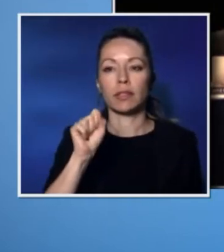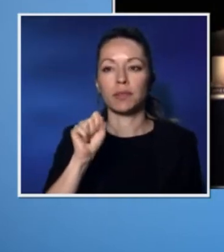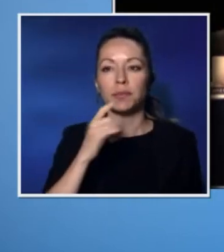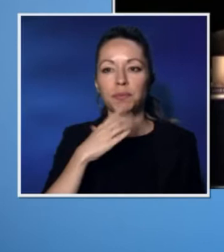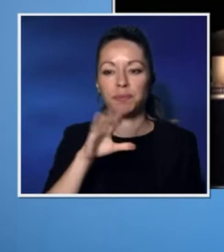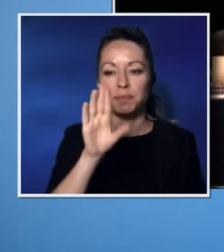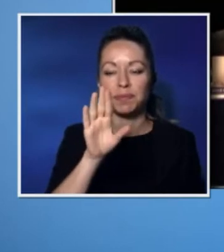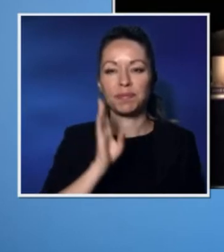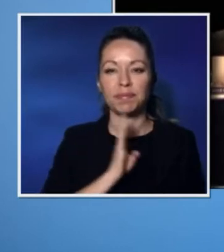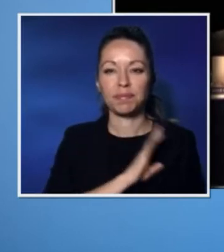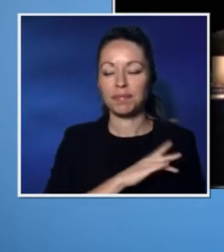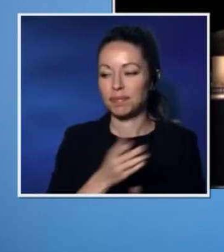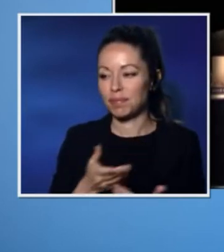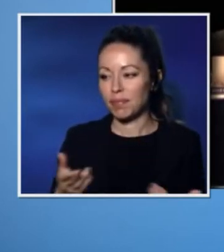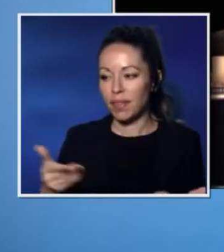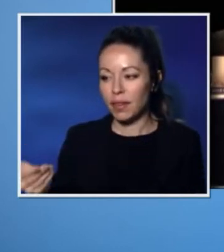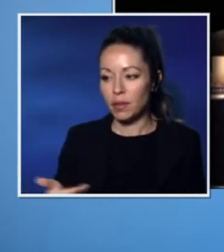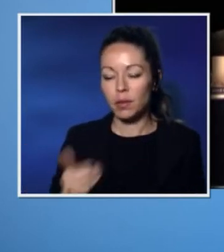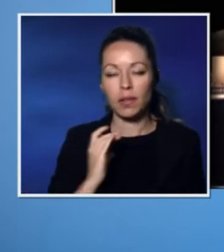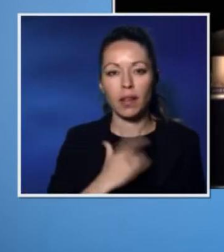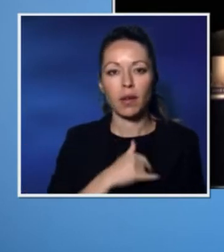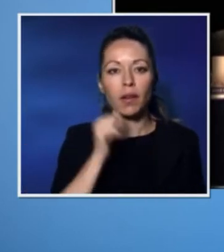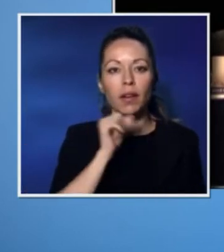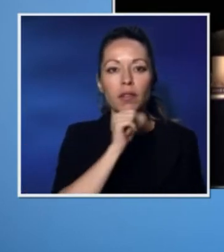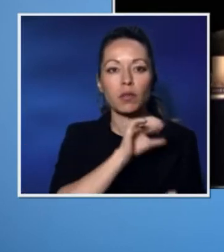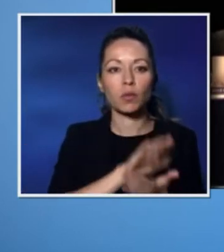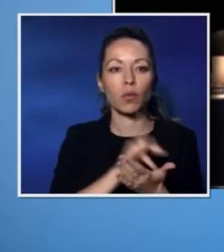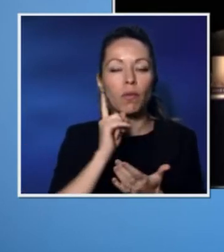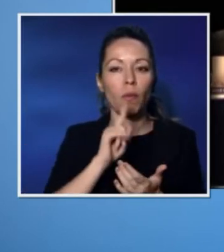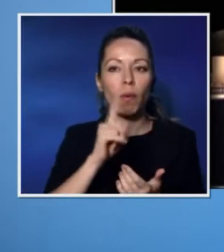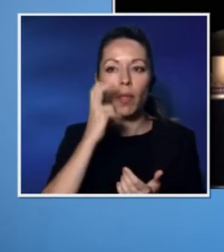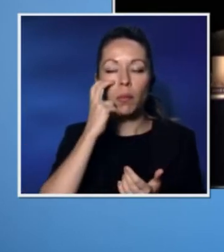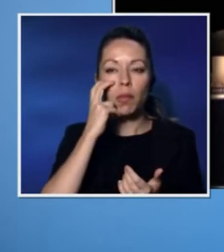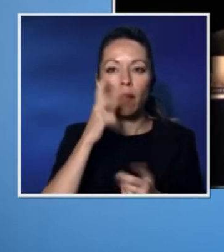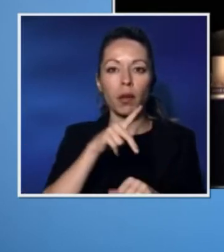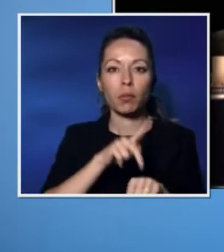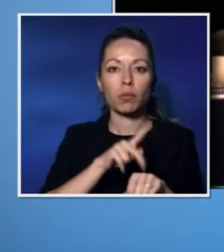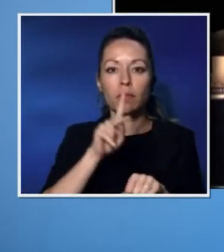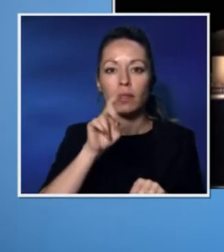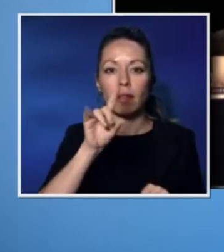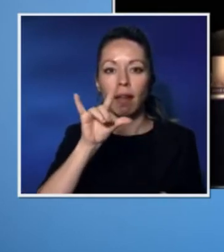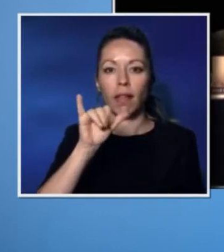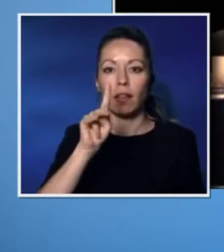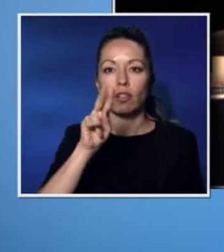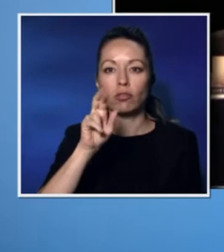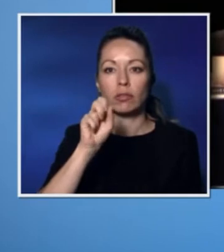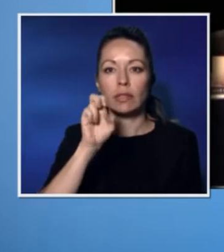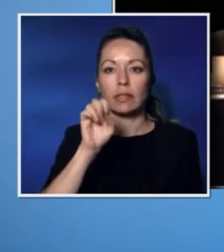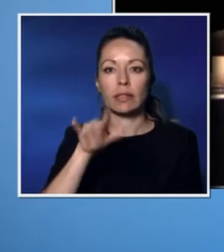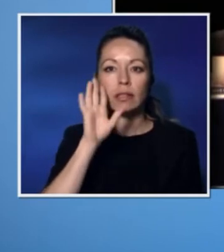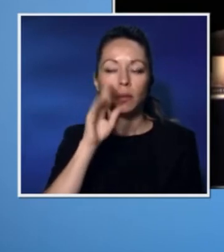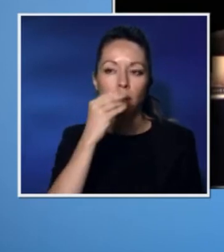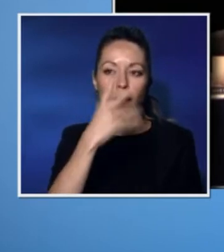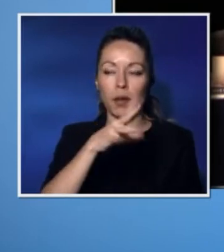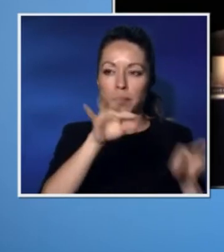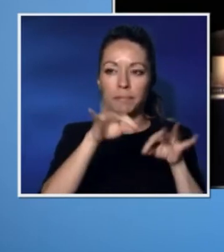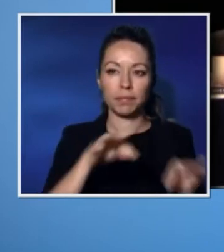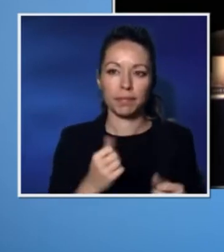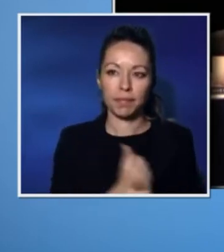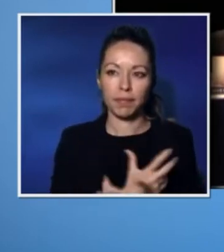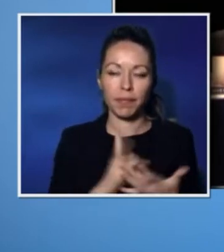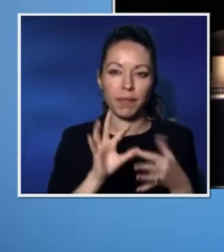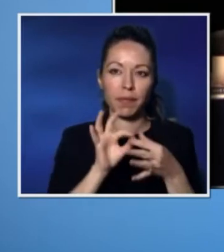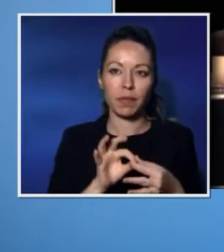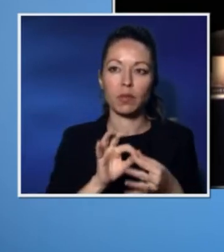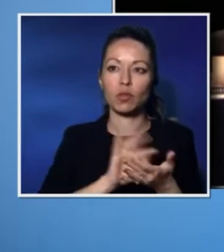afternoon, Board. I'd like to introduce you to our Arizona School for the Blind principal, Kelly Creasy, and she's going to let you know all about Braille